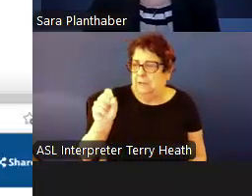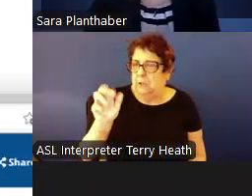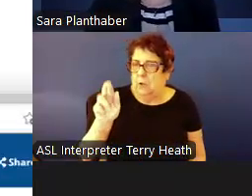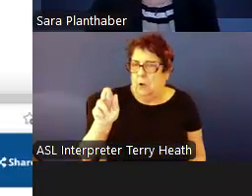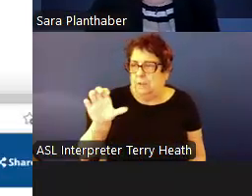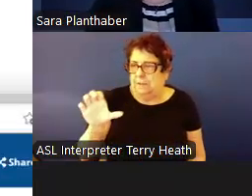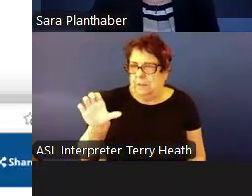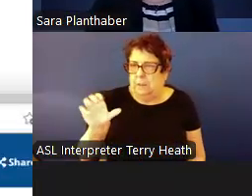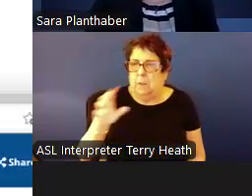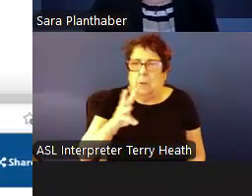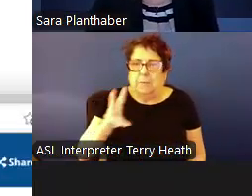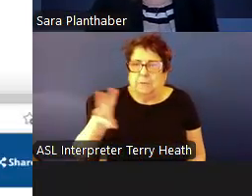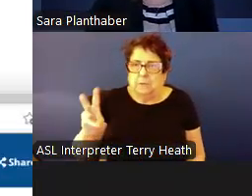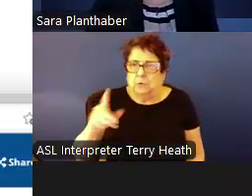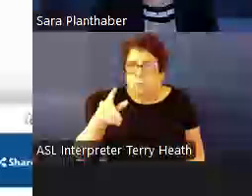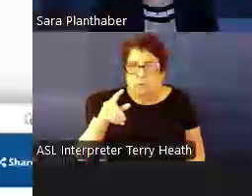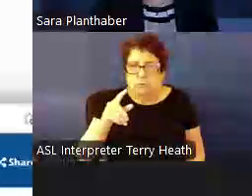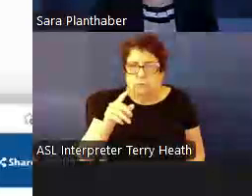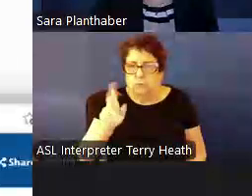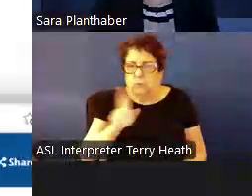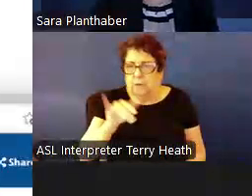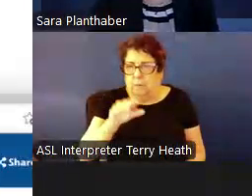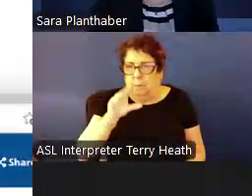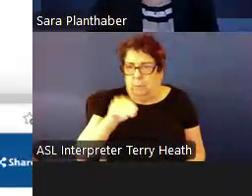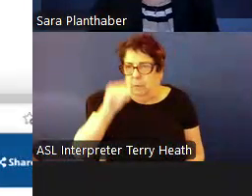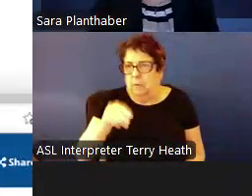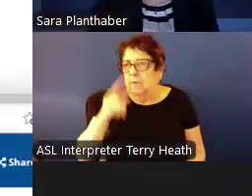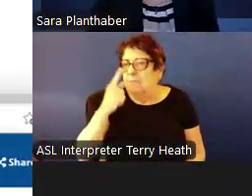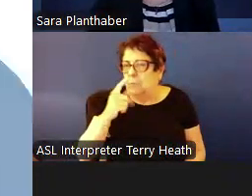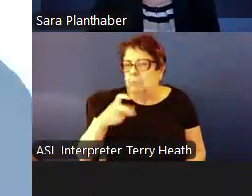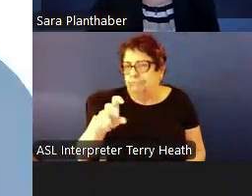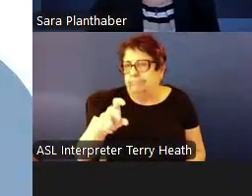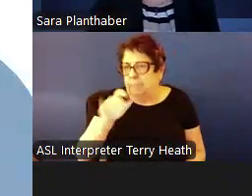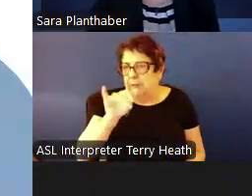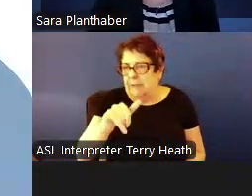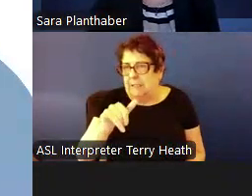the screen to navigate to the site. Next site, slide, please.